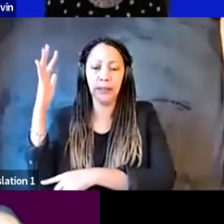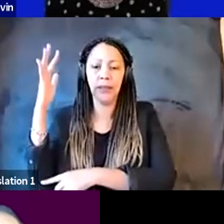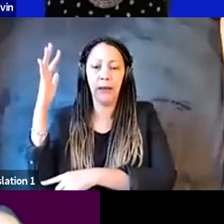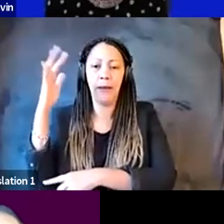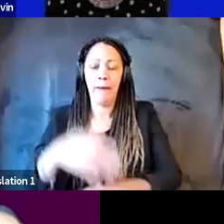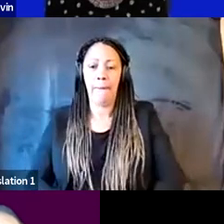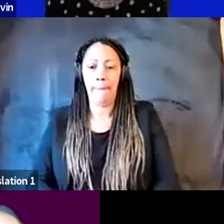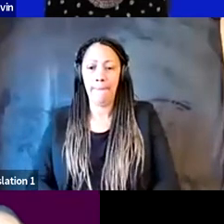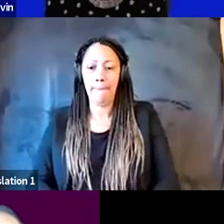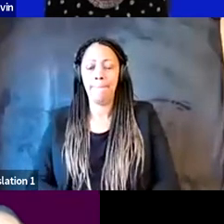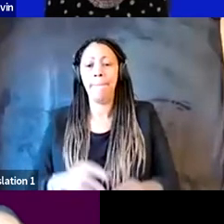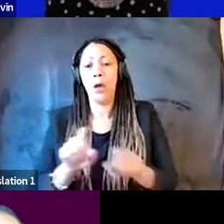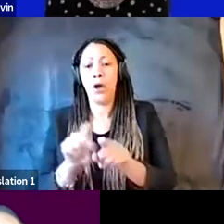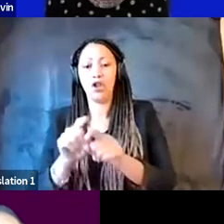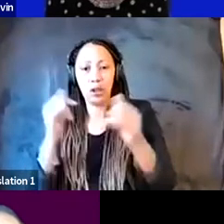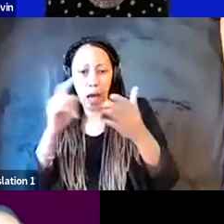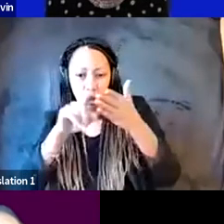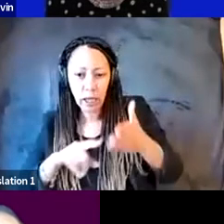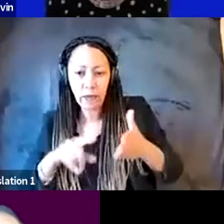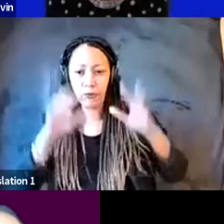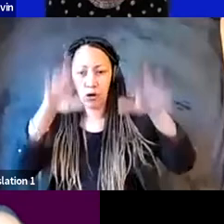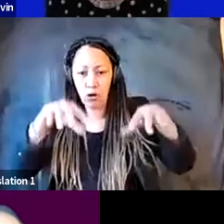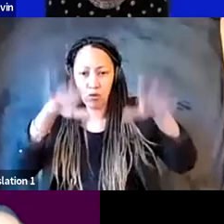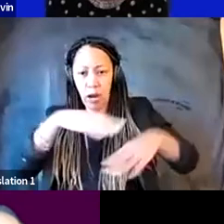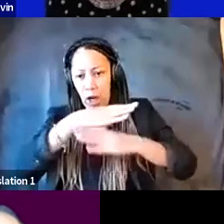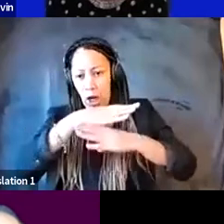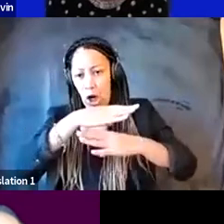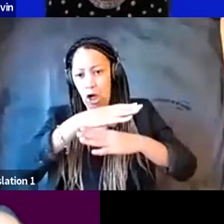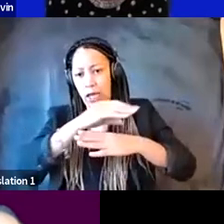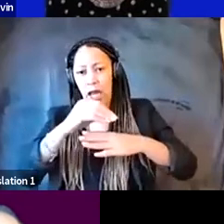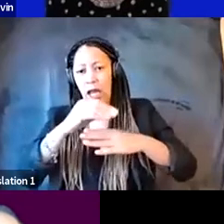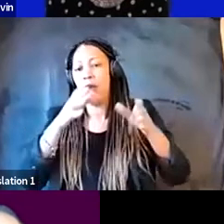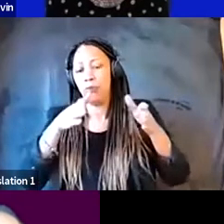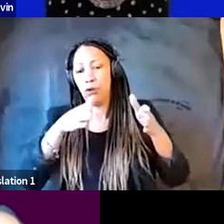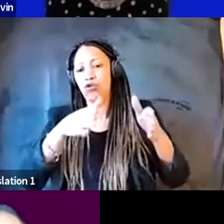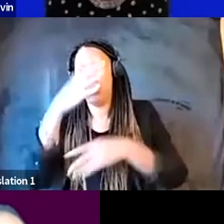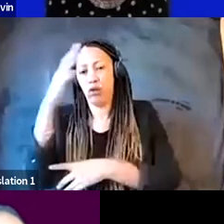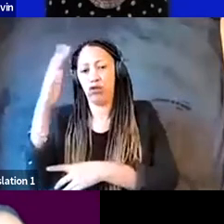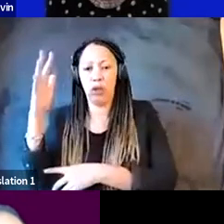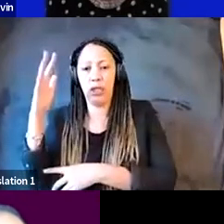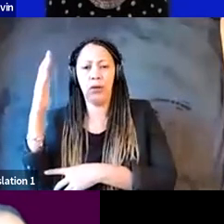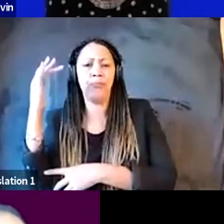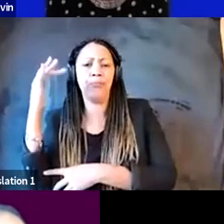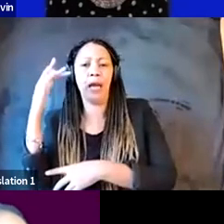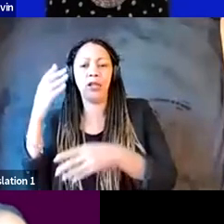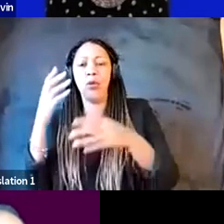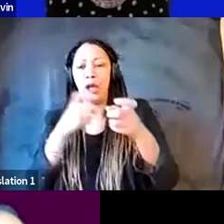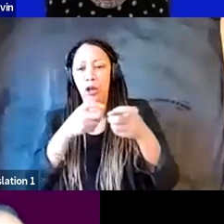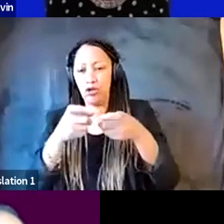the rain garden, a bioswale type street trees so that we can control runoff